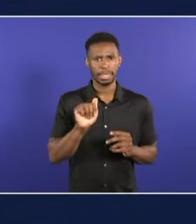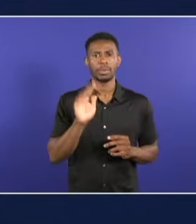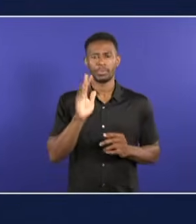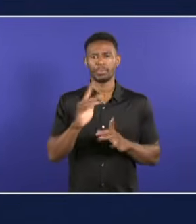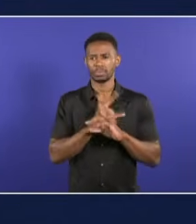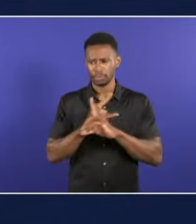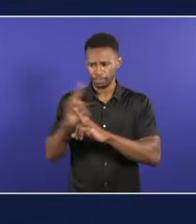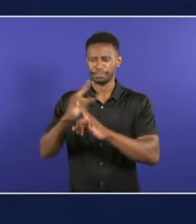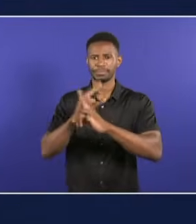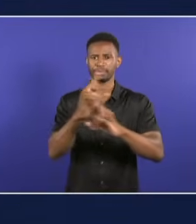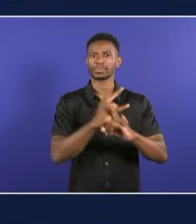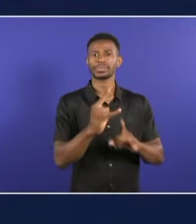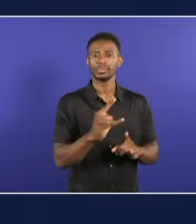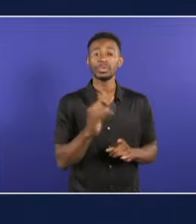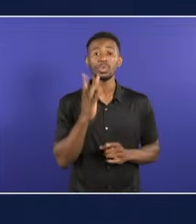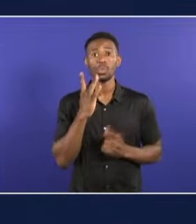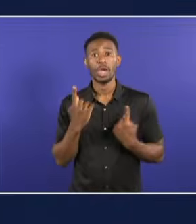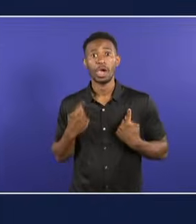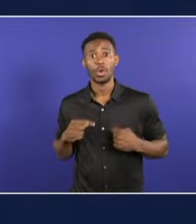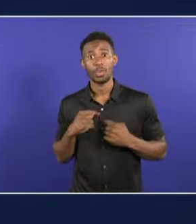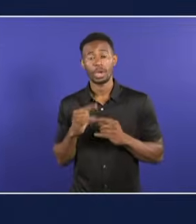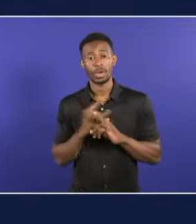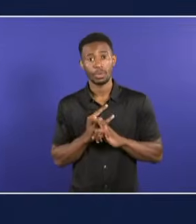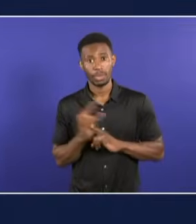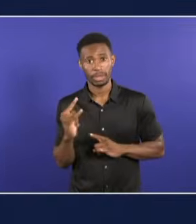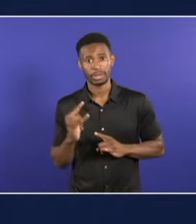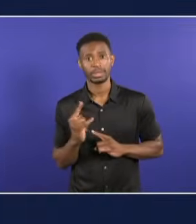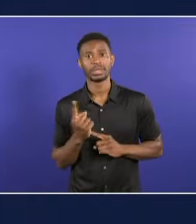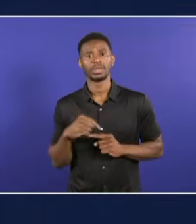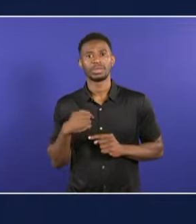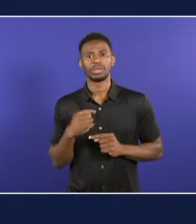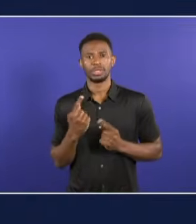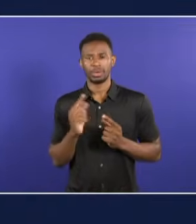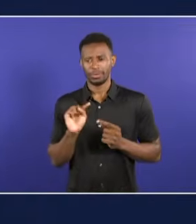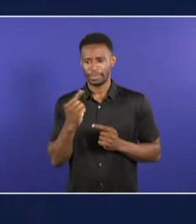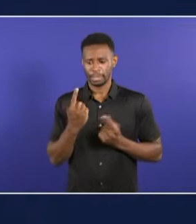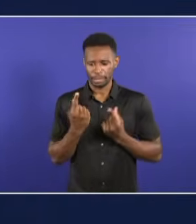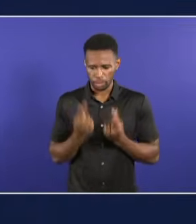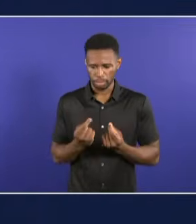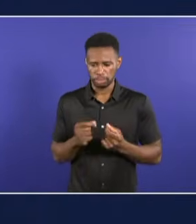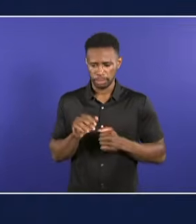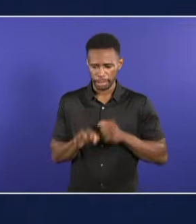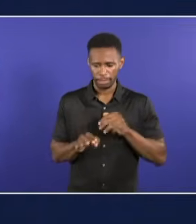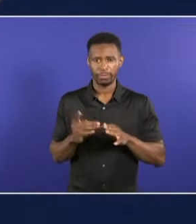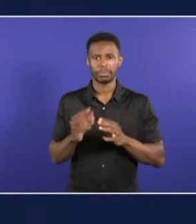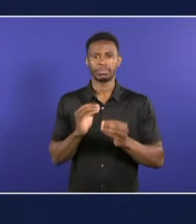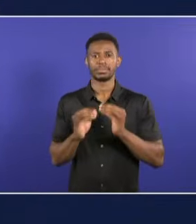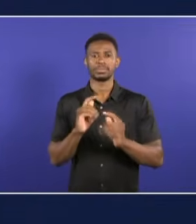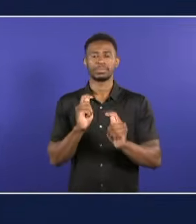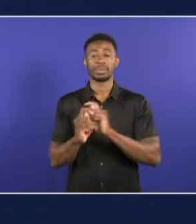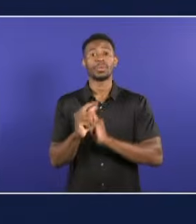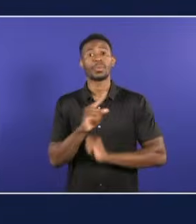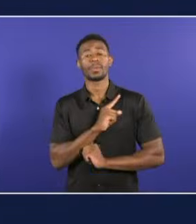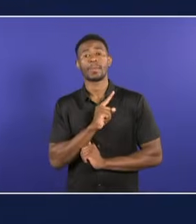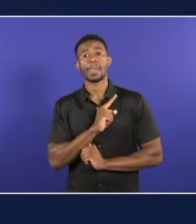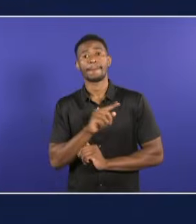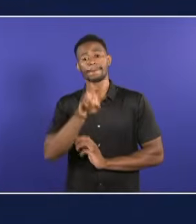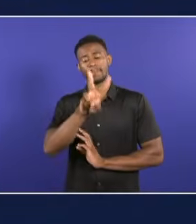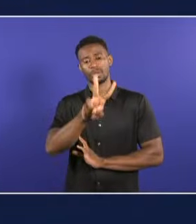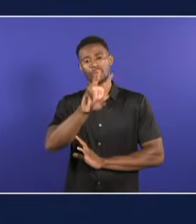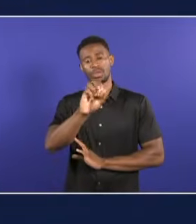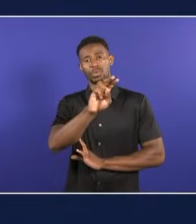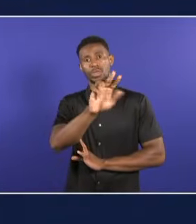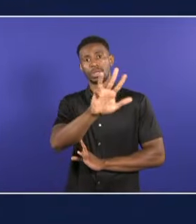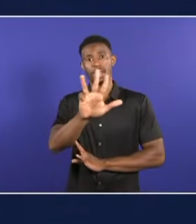win, those will be the first important steps on a longer journey. Because in 2029,